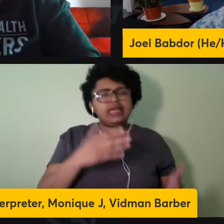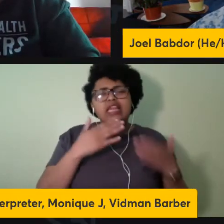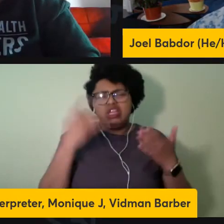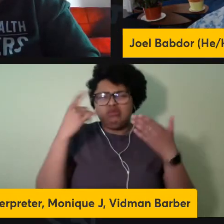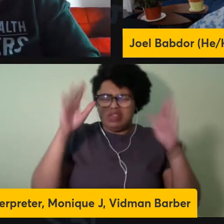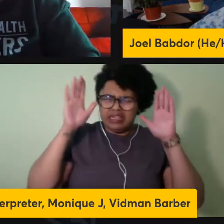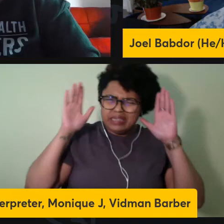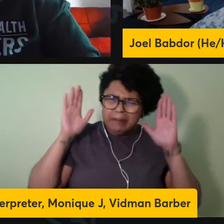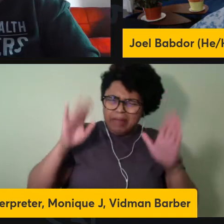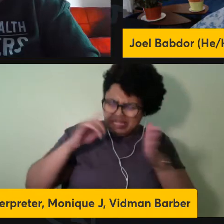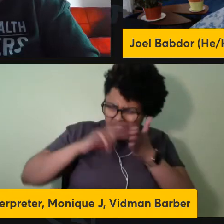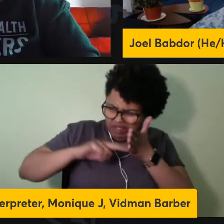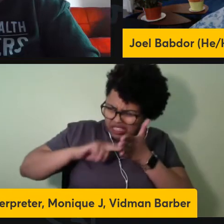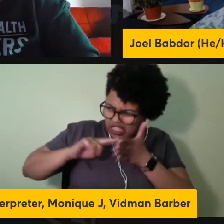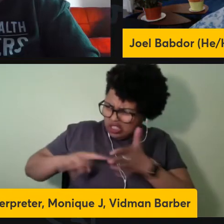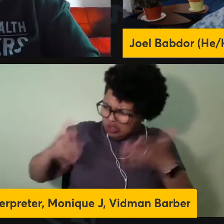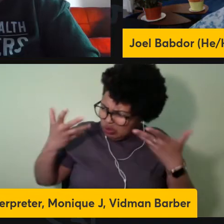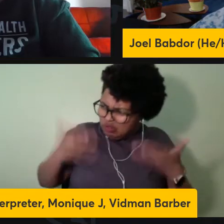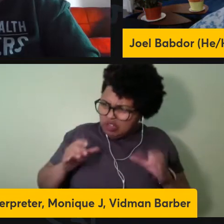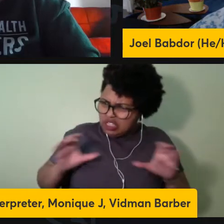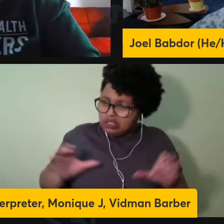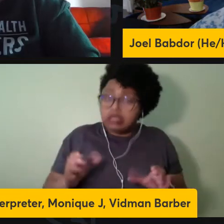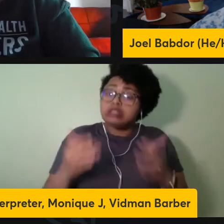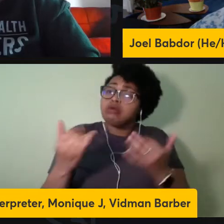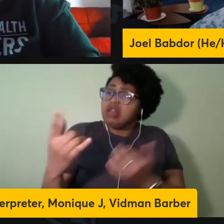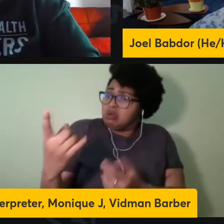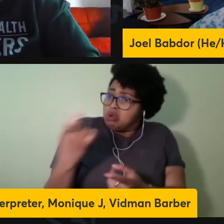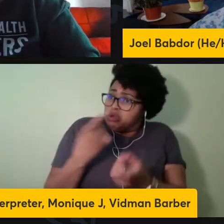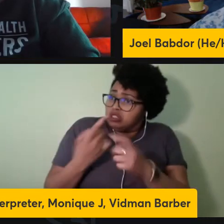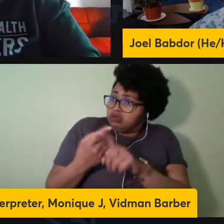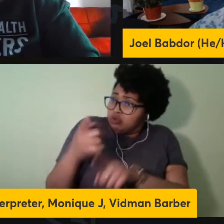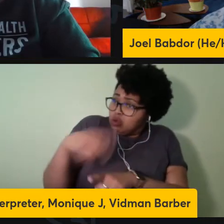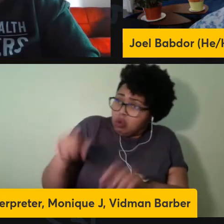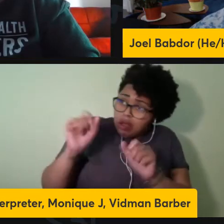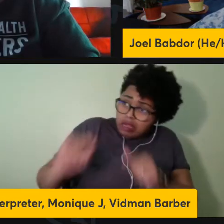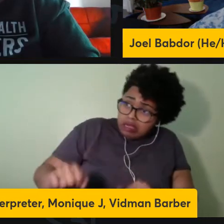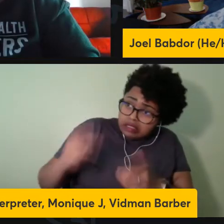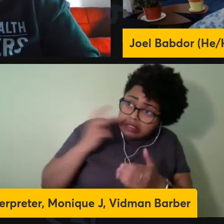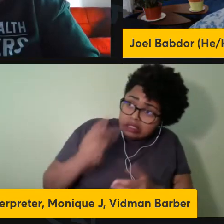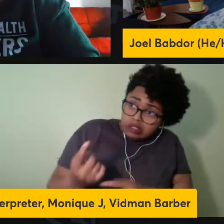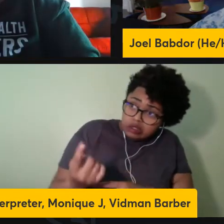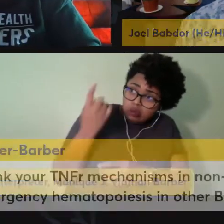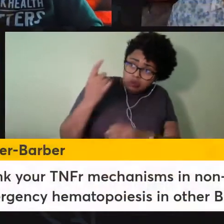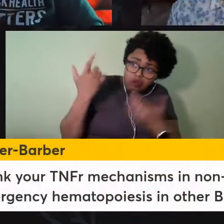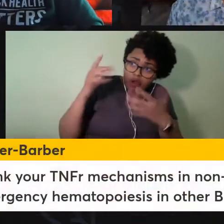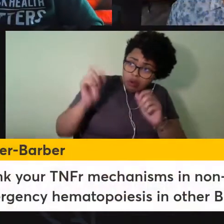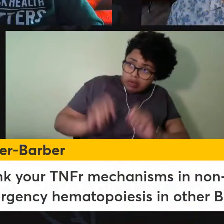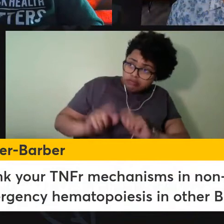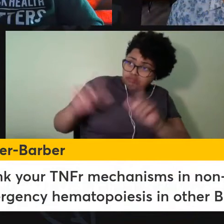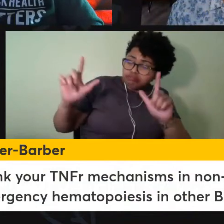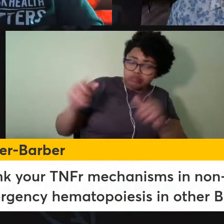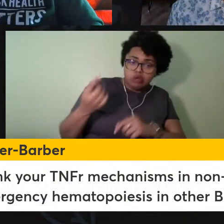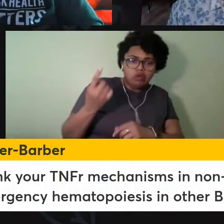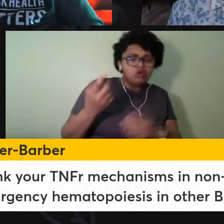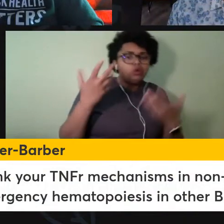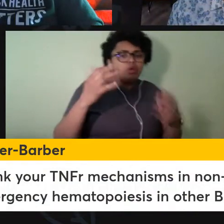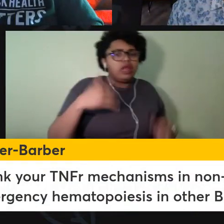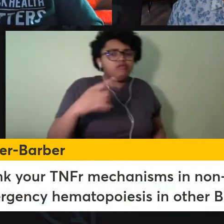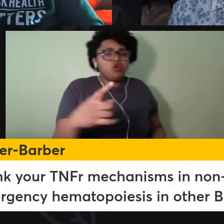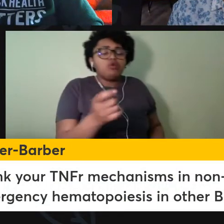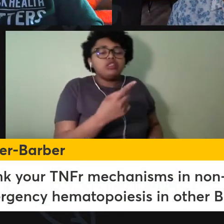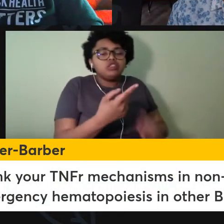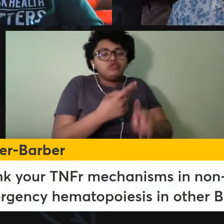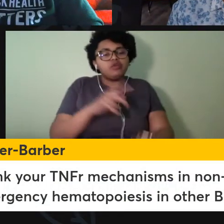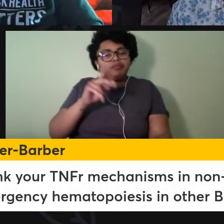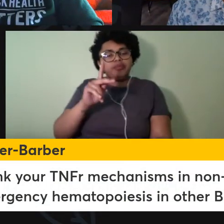take questions from the audience, and I can see one already popped up. So we have a question from